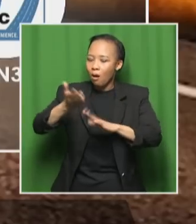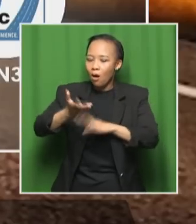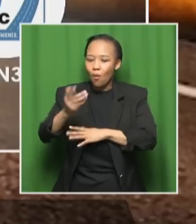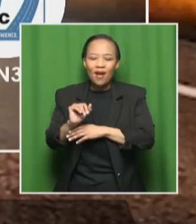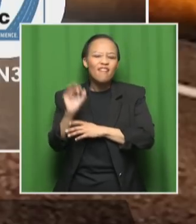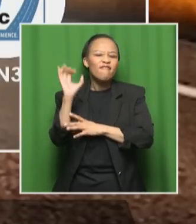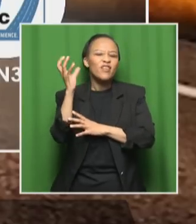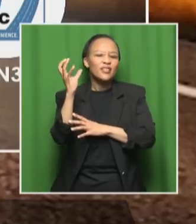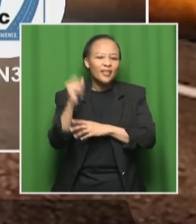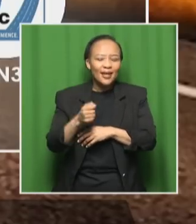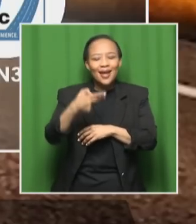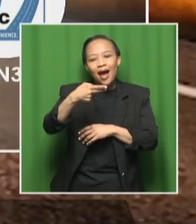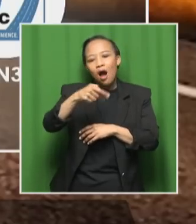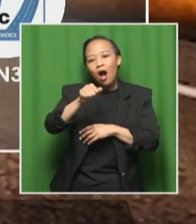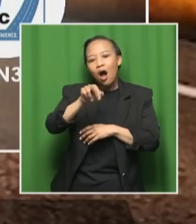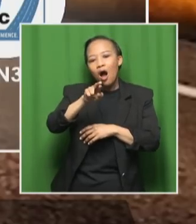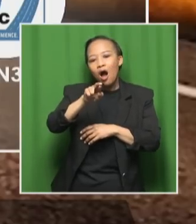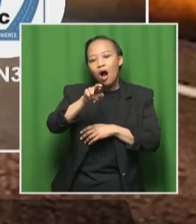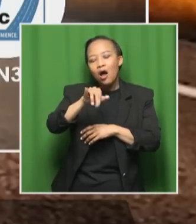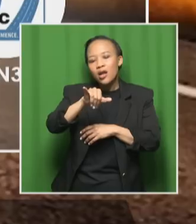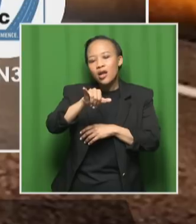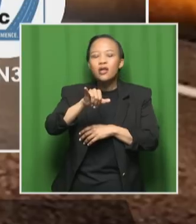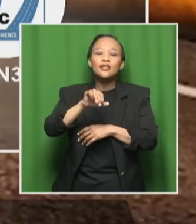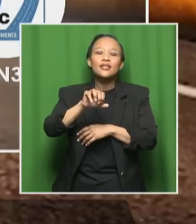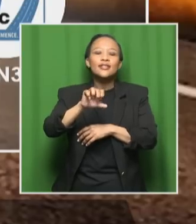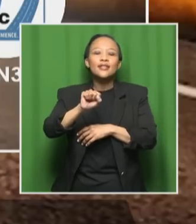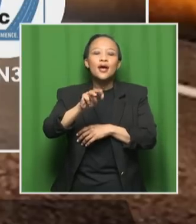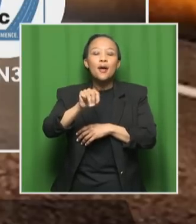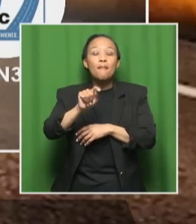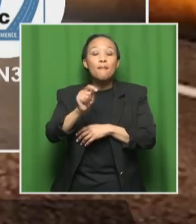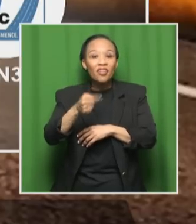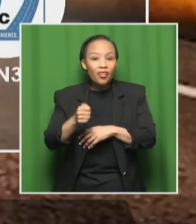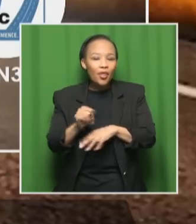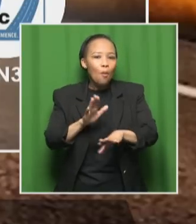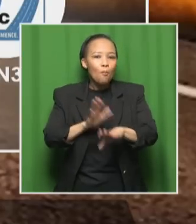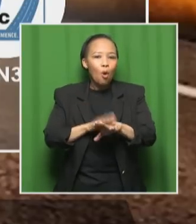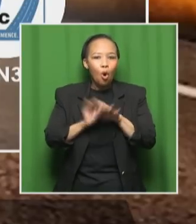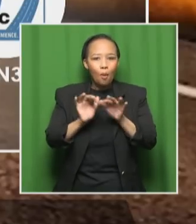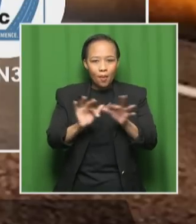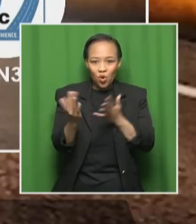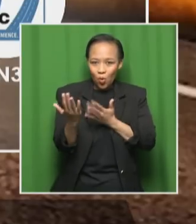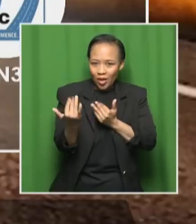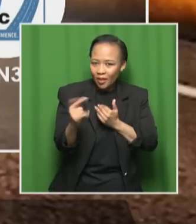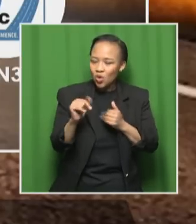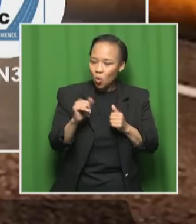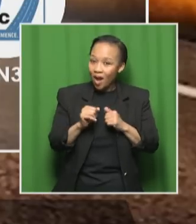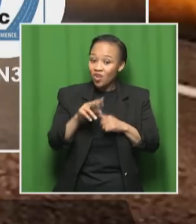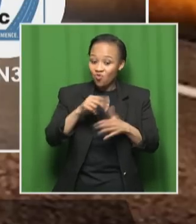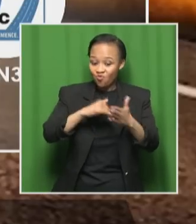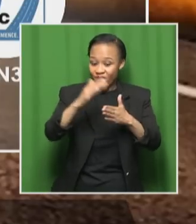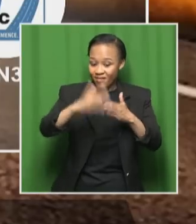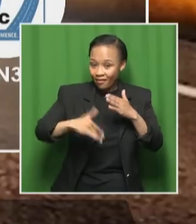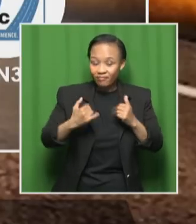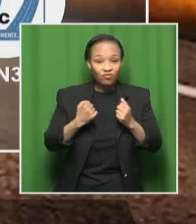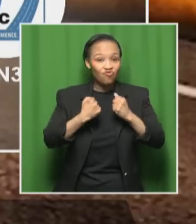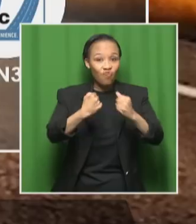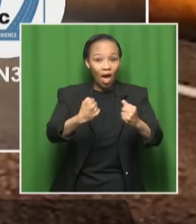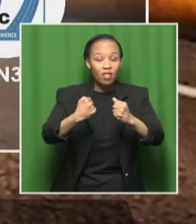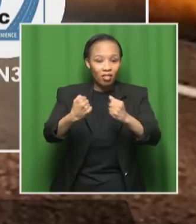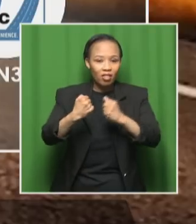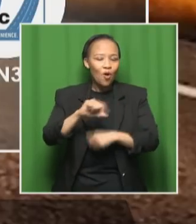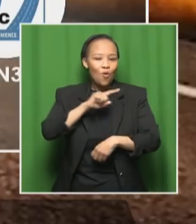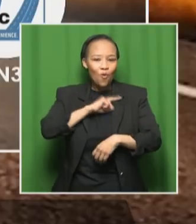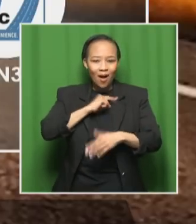Harrismith, Ladysmith through Funrin. So if you are travelling, and a lot of people are expected to be travelling this weekend, it's the start of school holidays, it's a potential